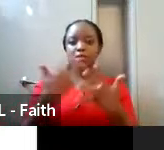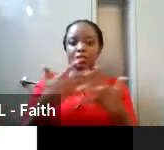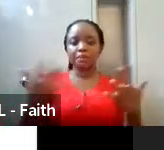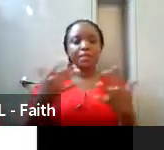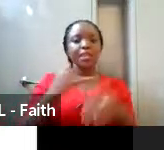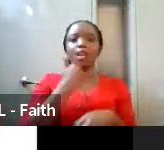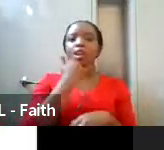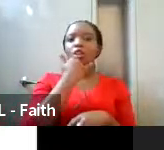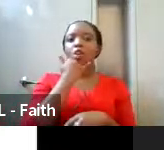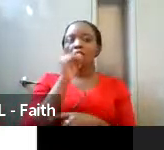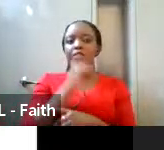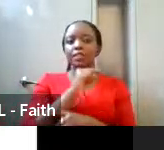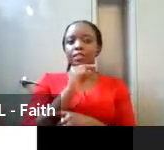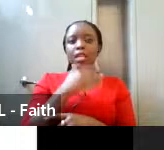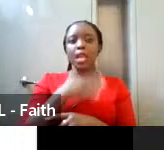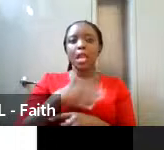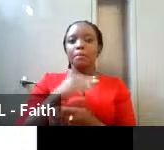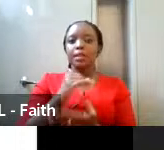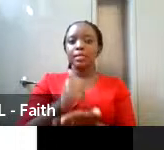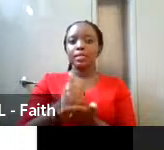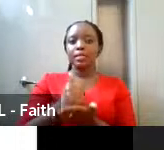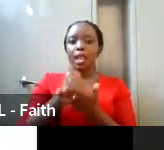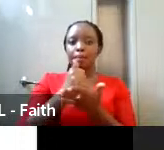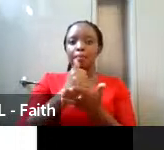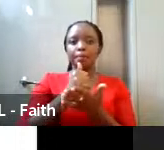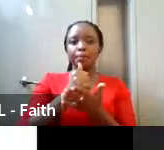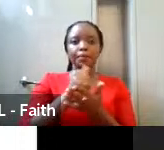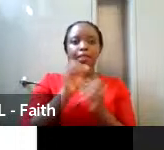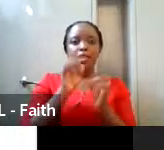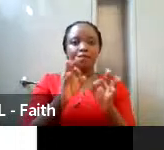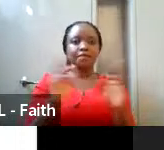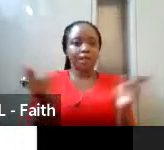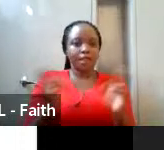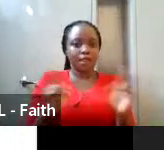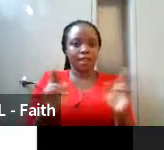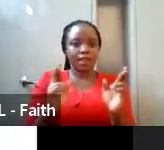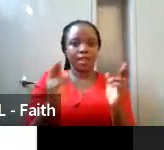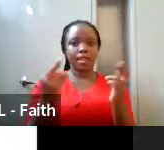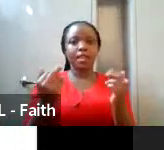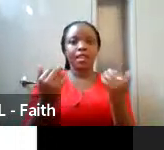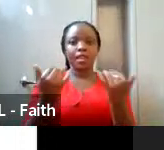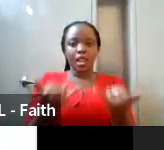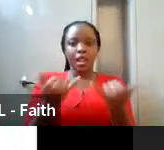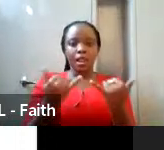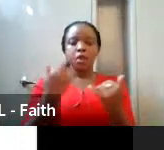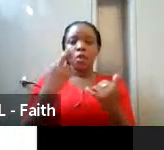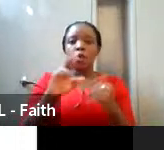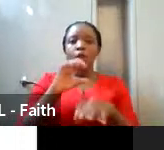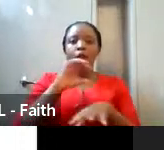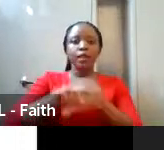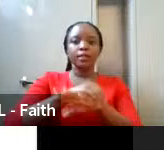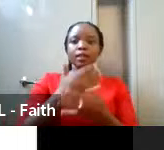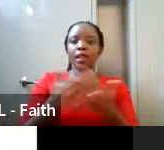expired. Kindly guide eTIMS if it's up to date or it has received any